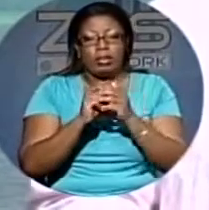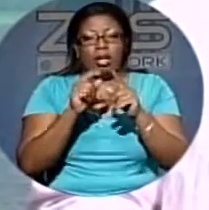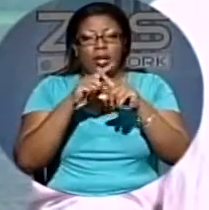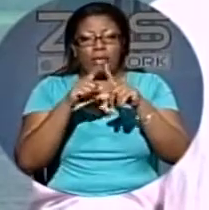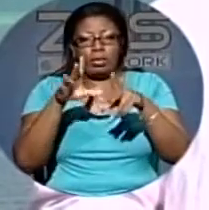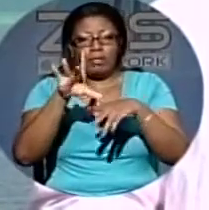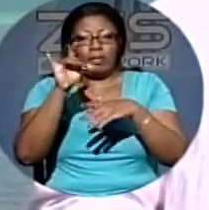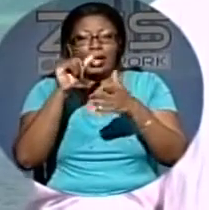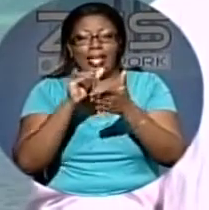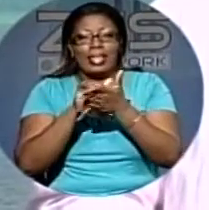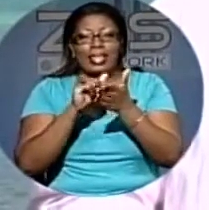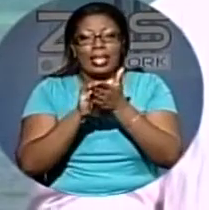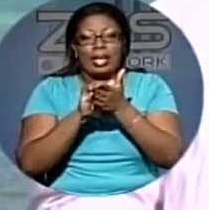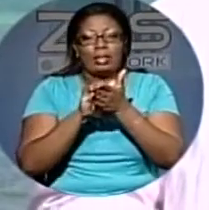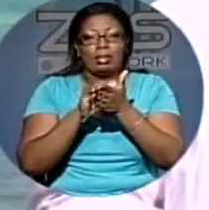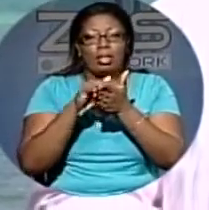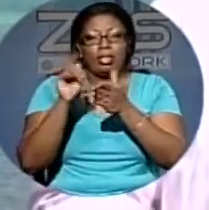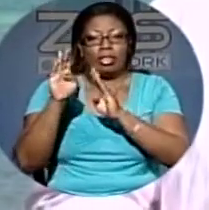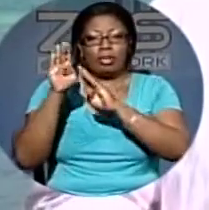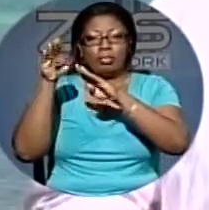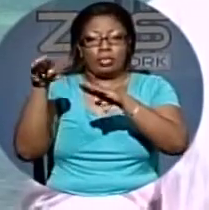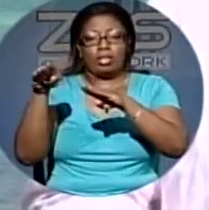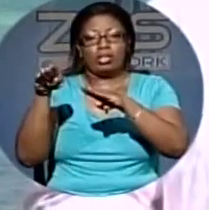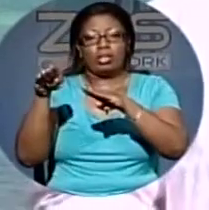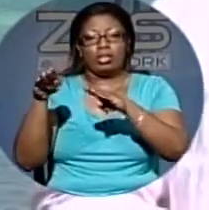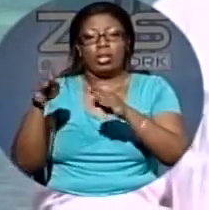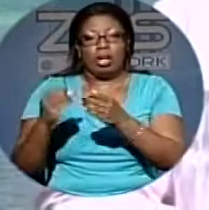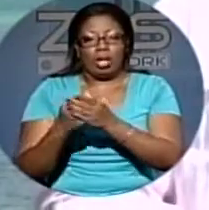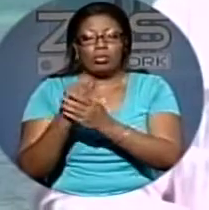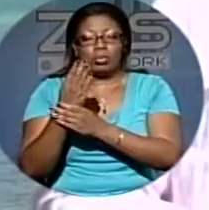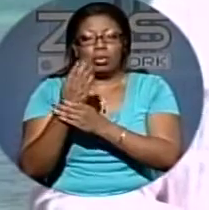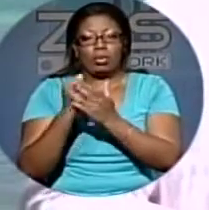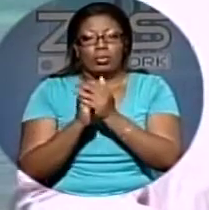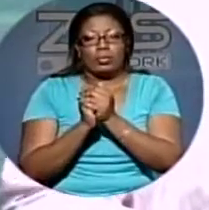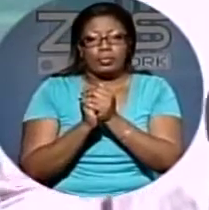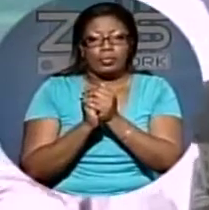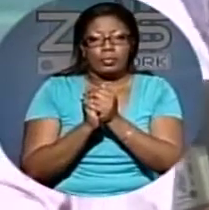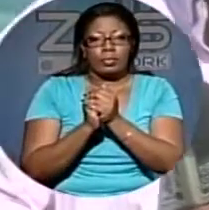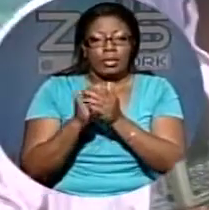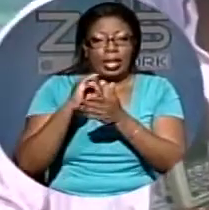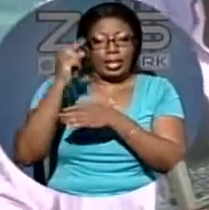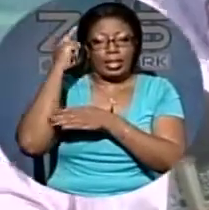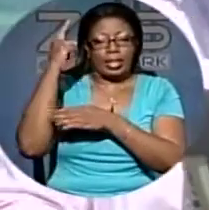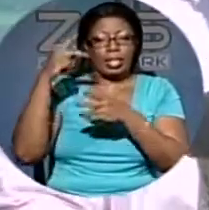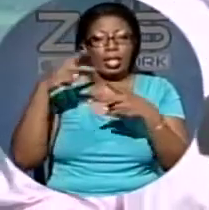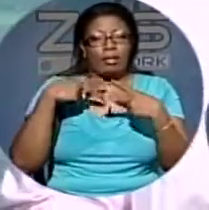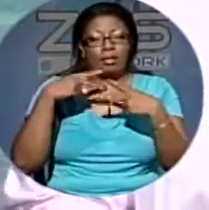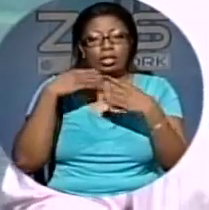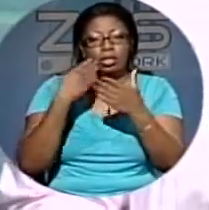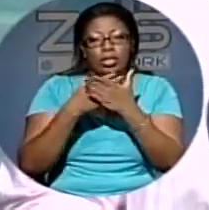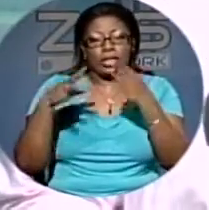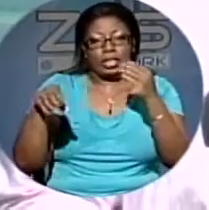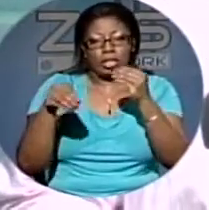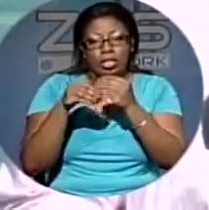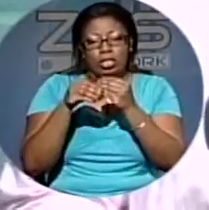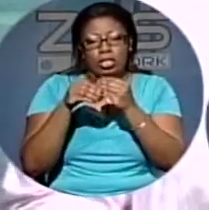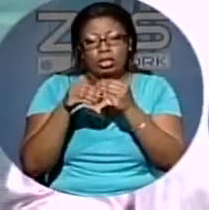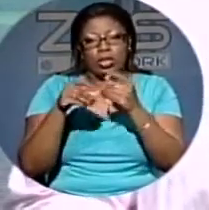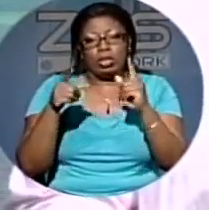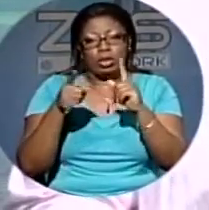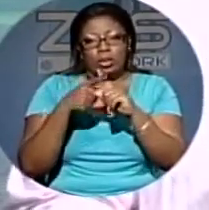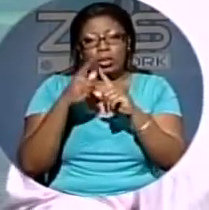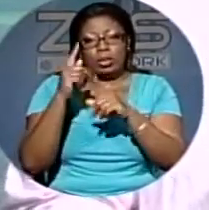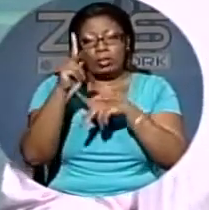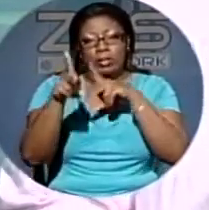we find that the beaches actually have the potential to grow. So we think that this is going to be a wonderful addition for the